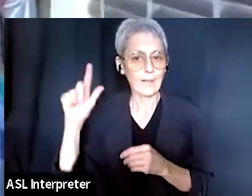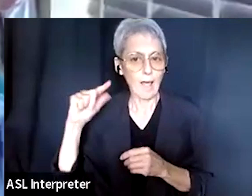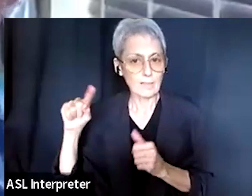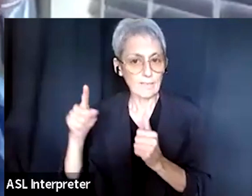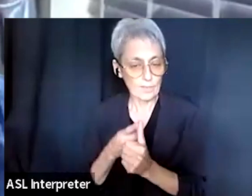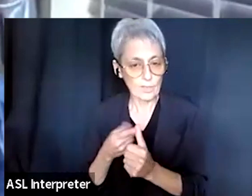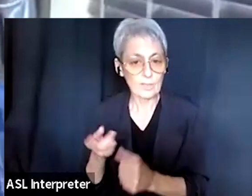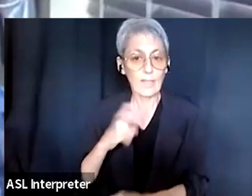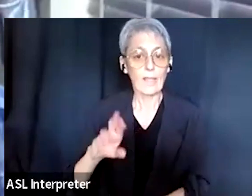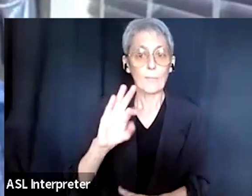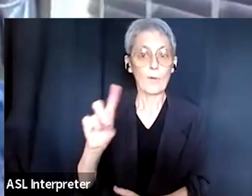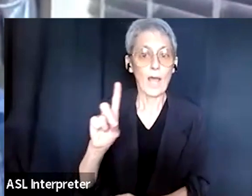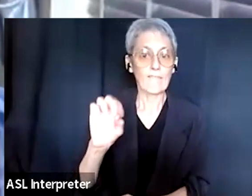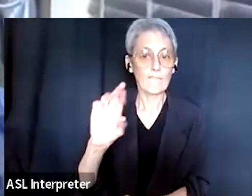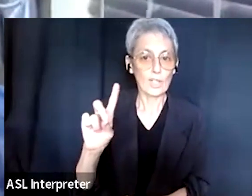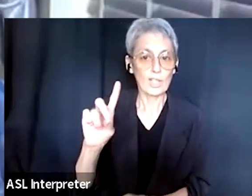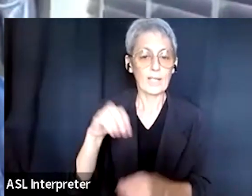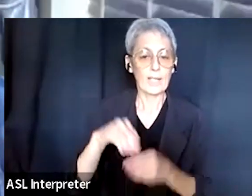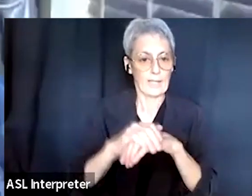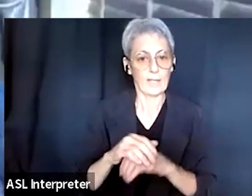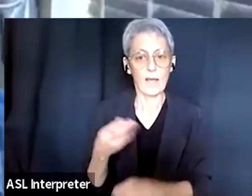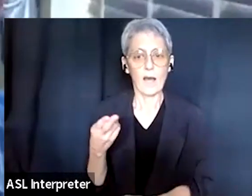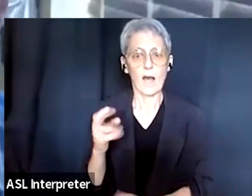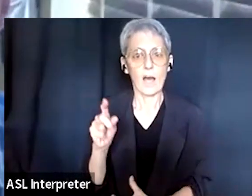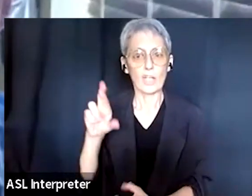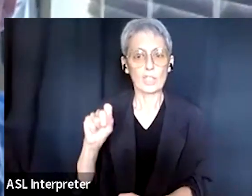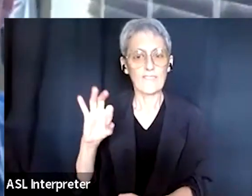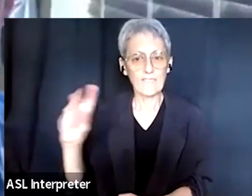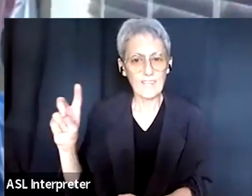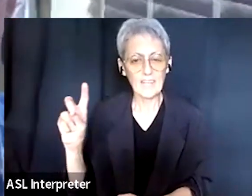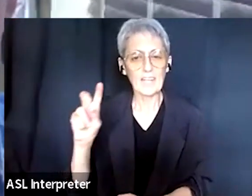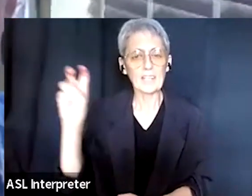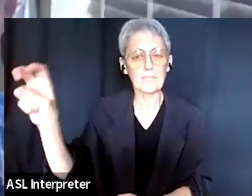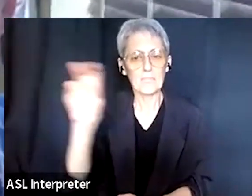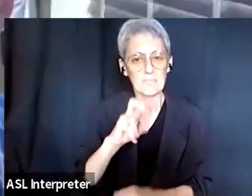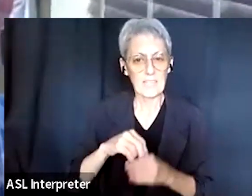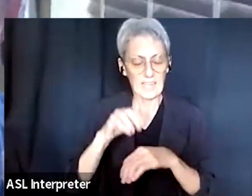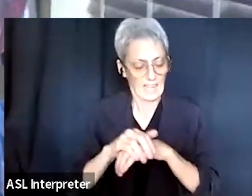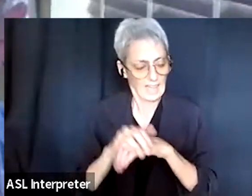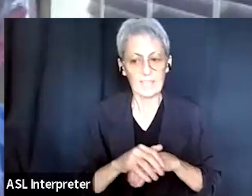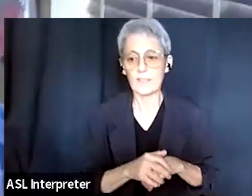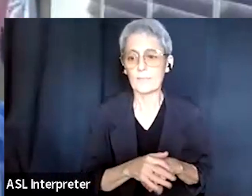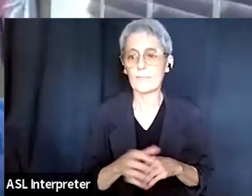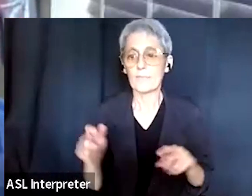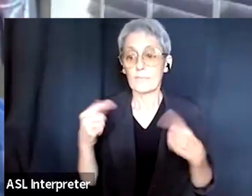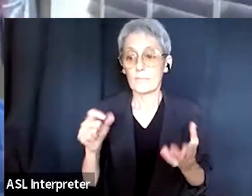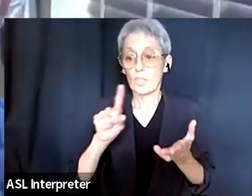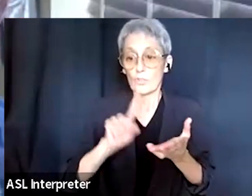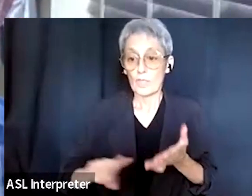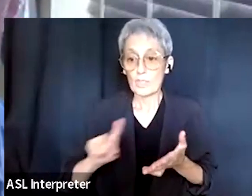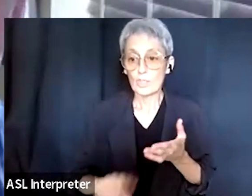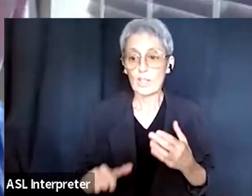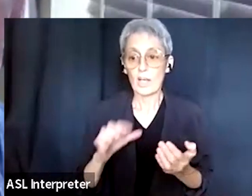in England, and then Huddersfield in England. I've been researching curriculum and